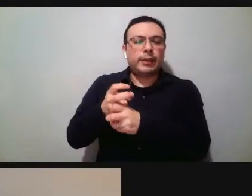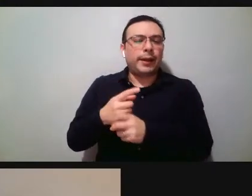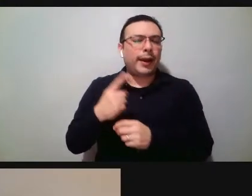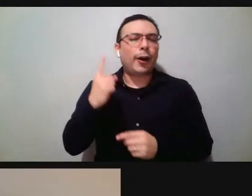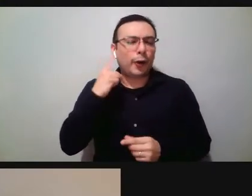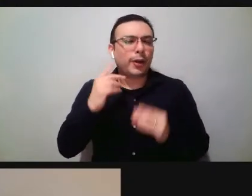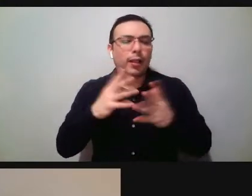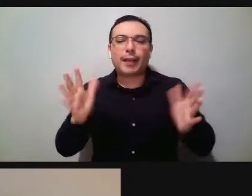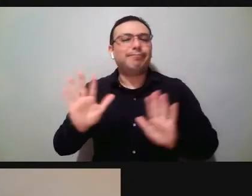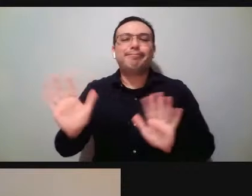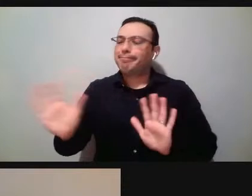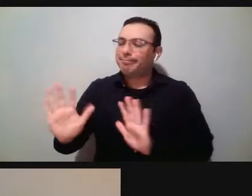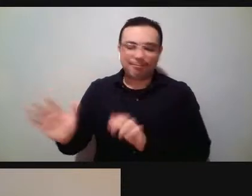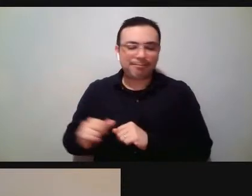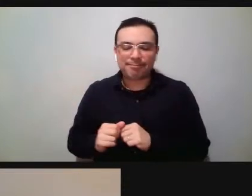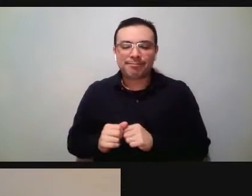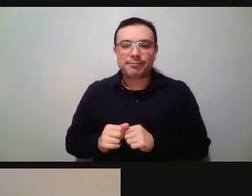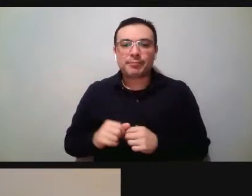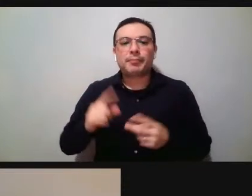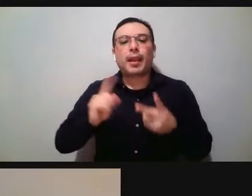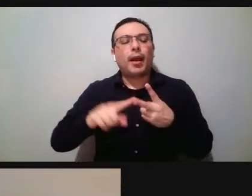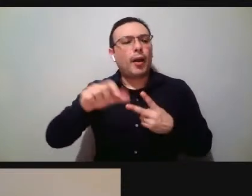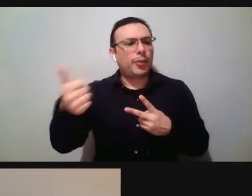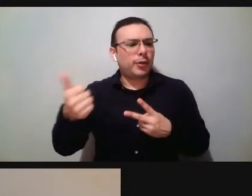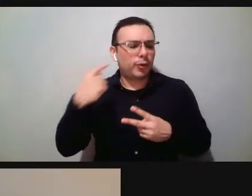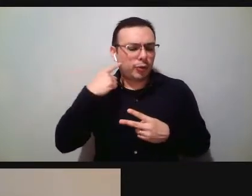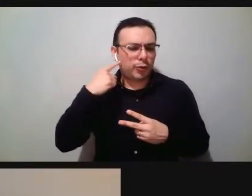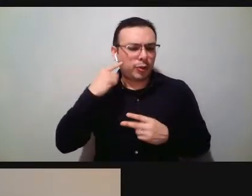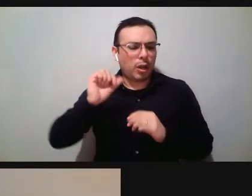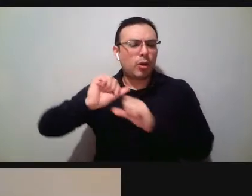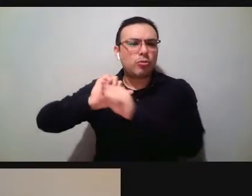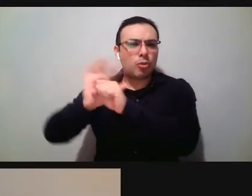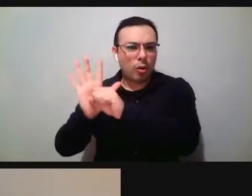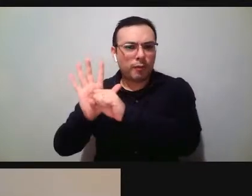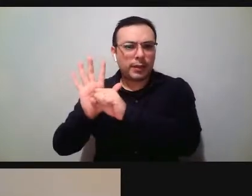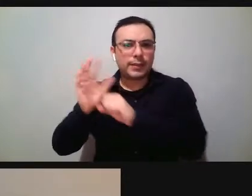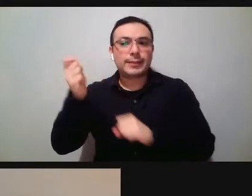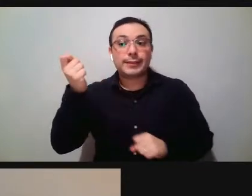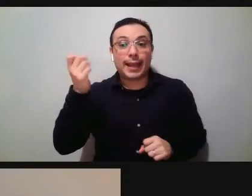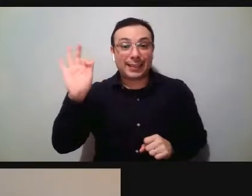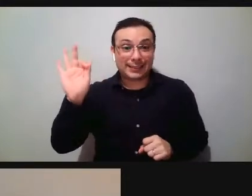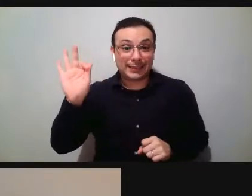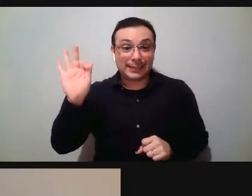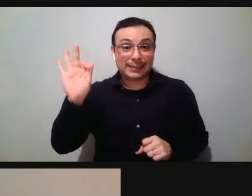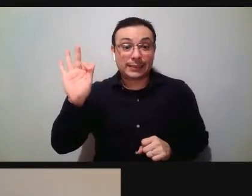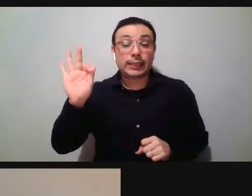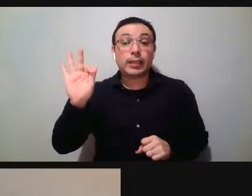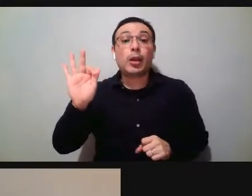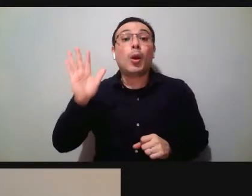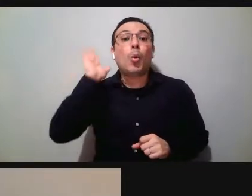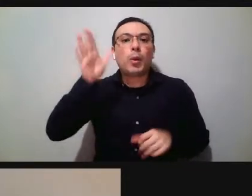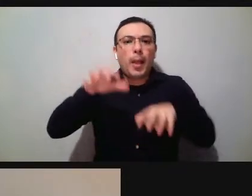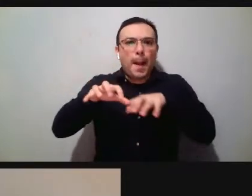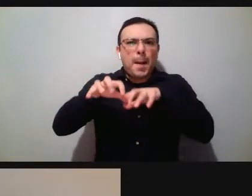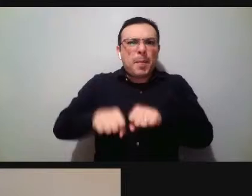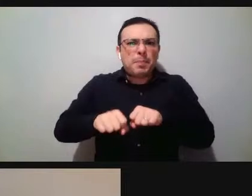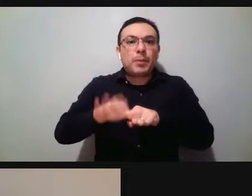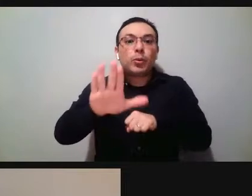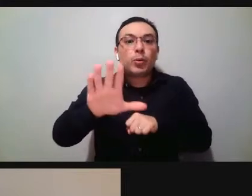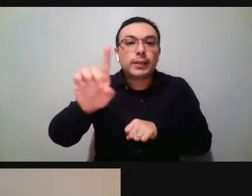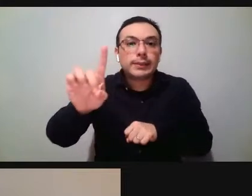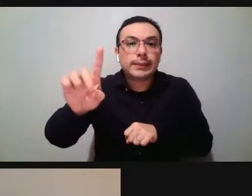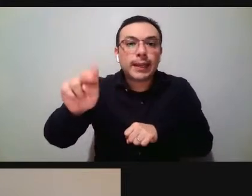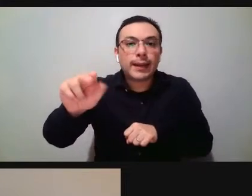is that people say that the COVID-19 vaccines can get into your DNA and morph